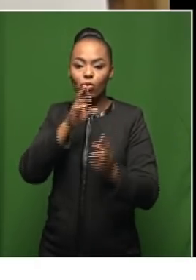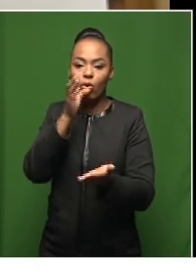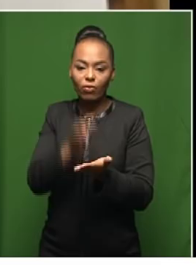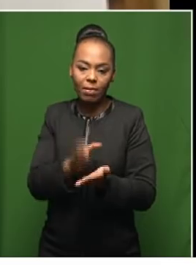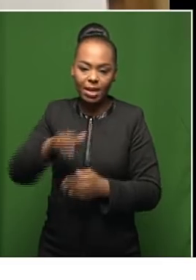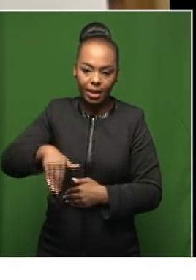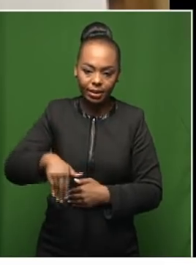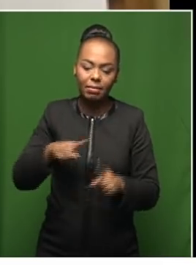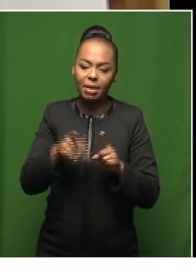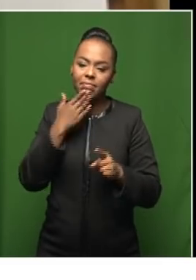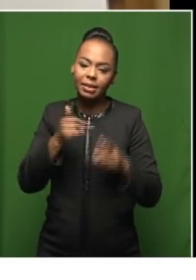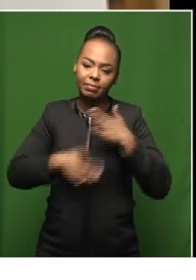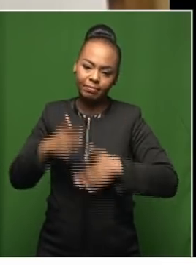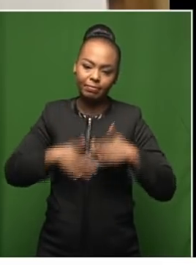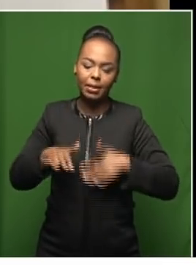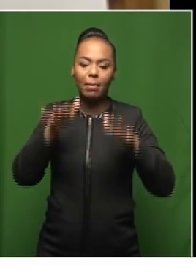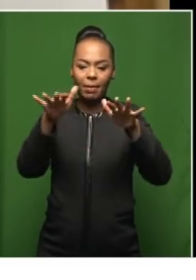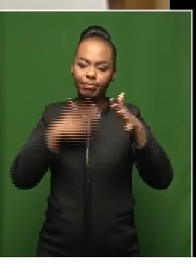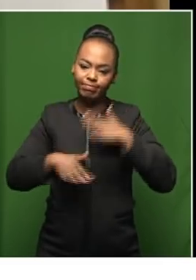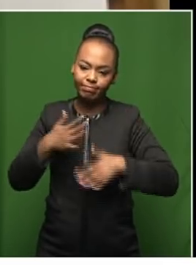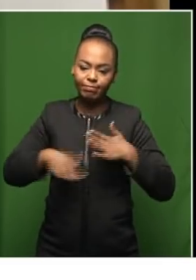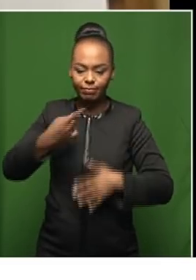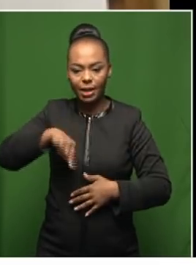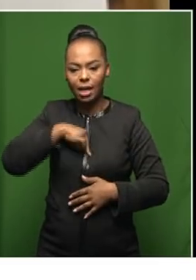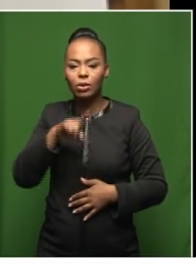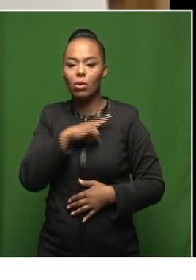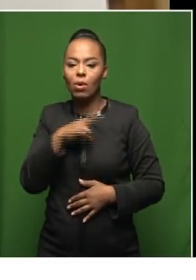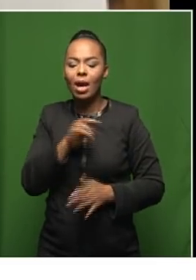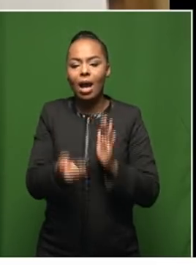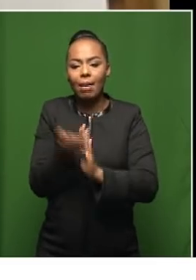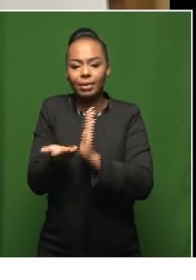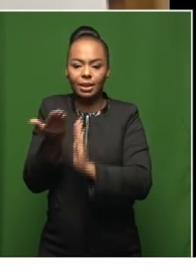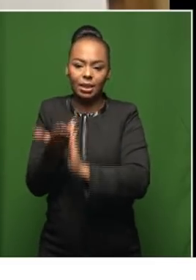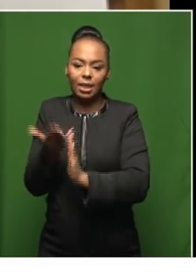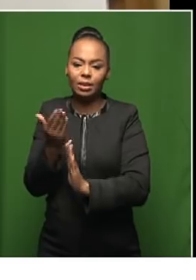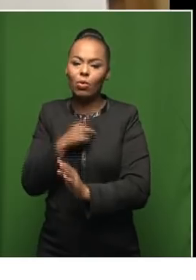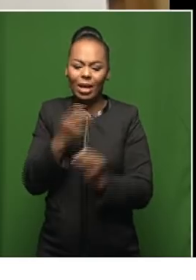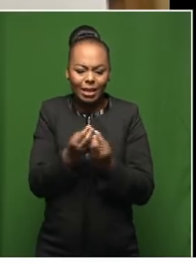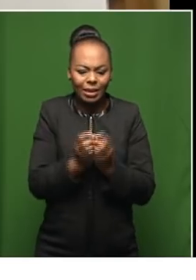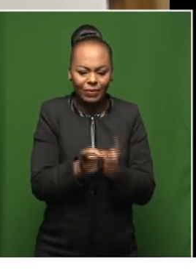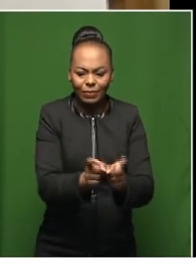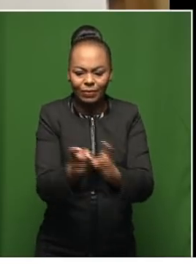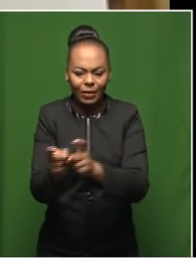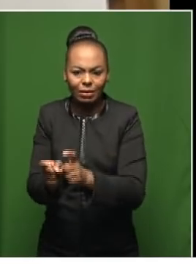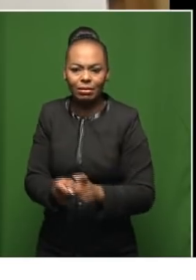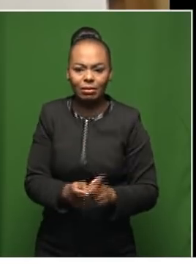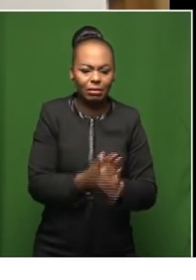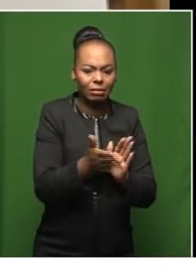with us, the public bears with us, we will be able to update, because things are moving fast, and we're talking to many companies